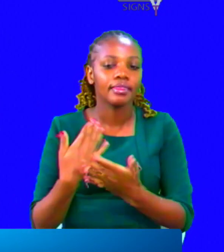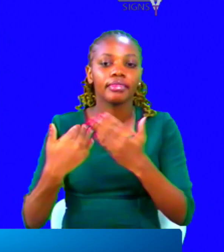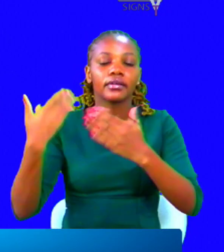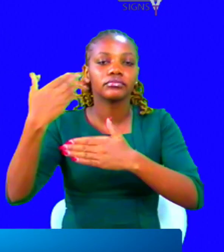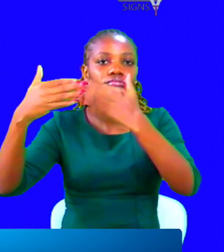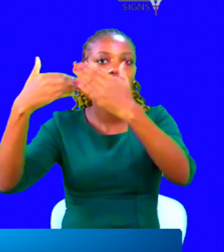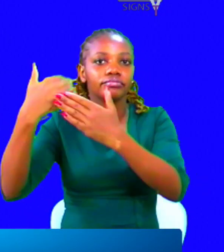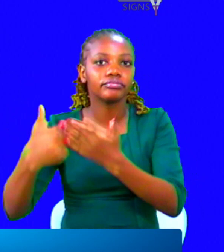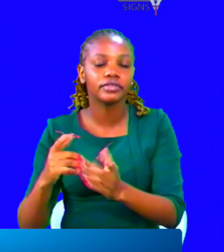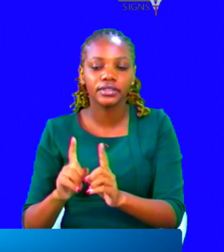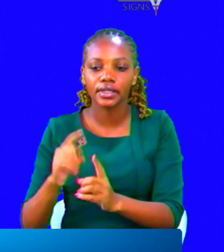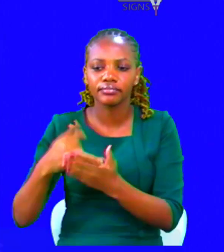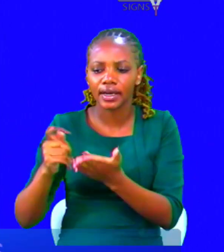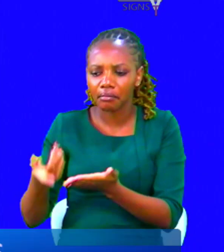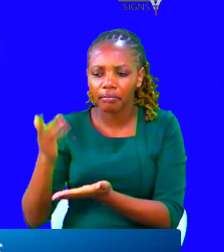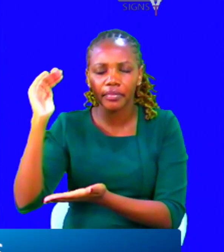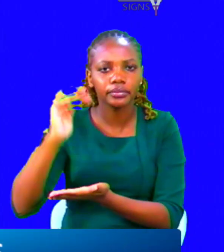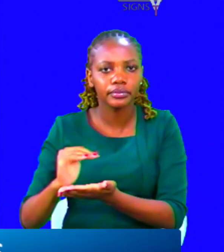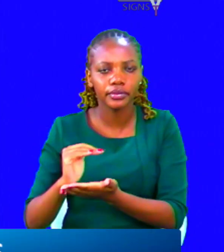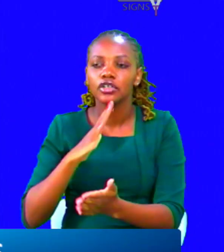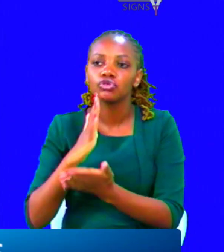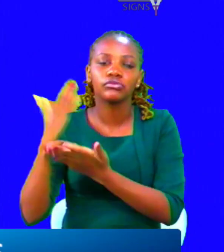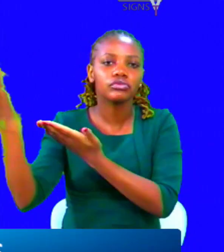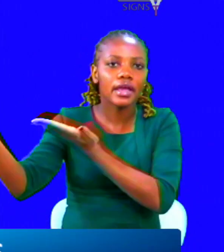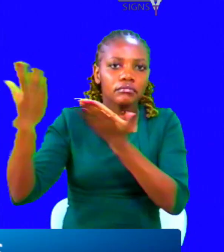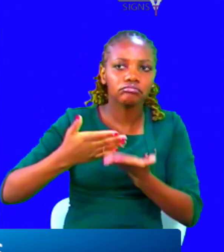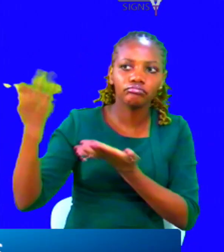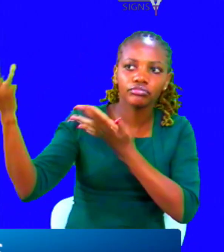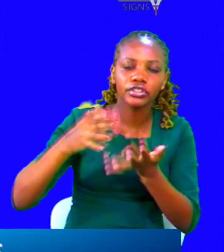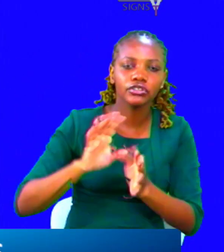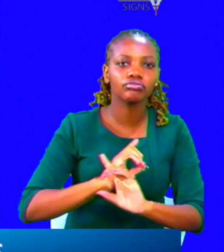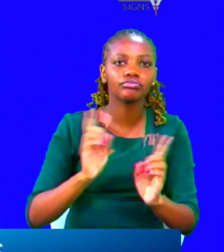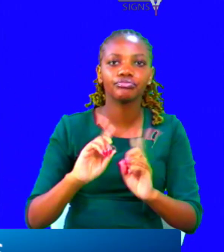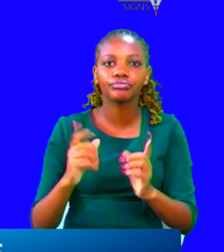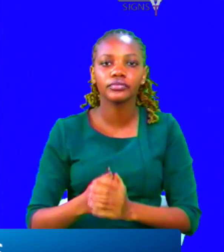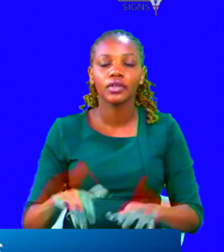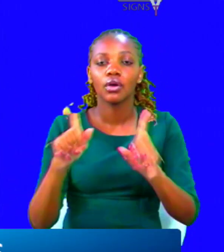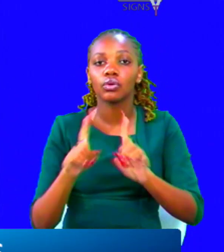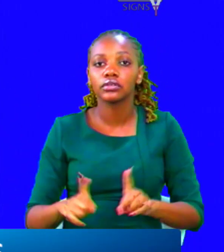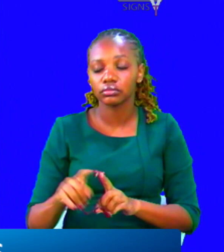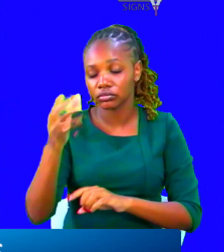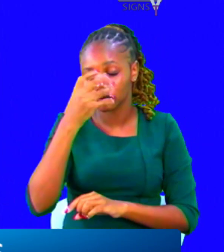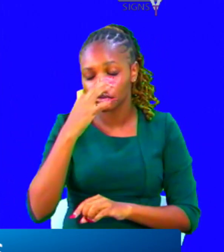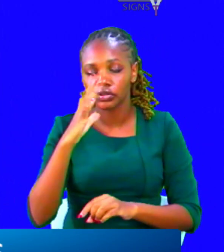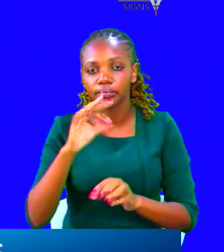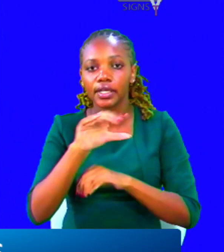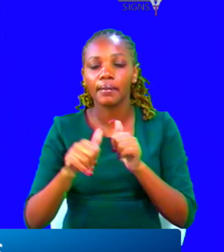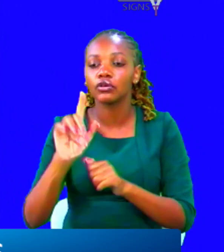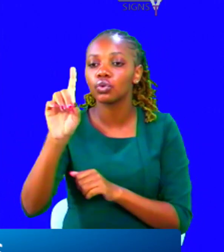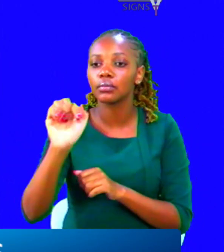been increased to discourage importation and encourage growth of the sector locally. The head of state also defended